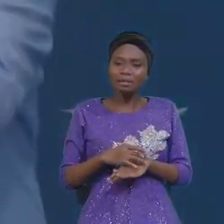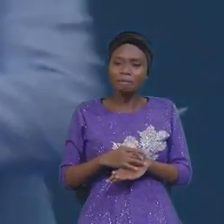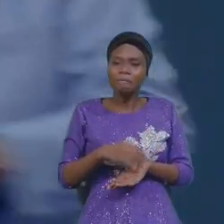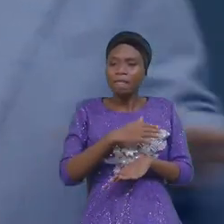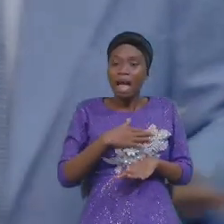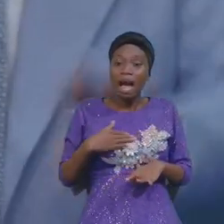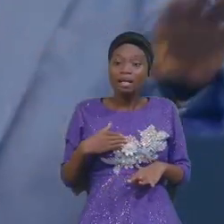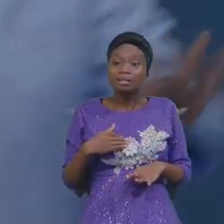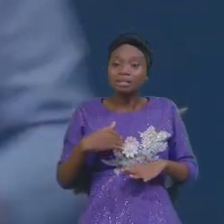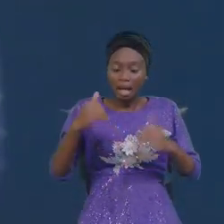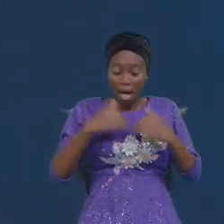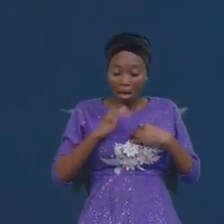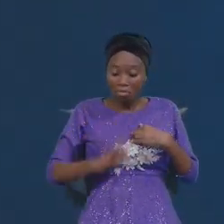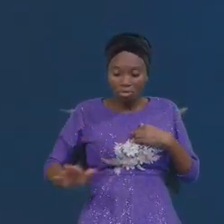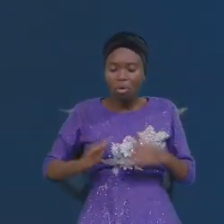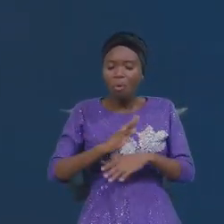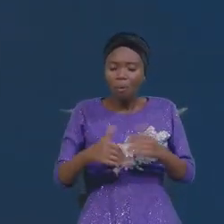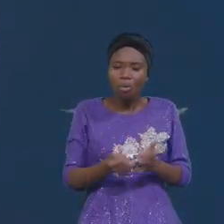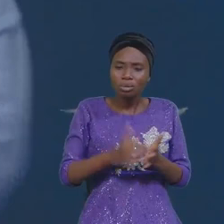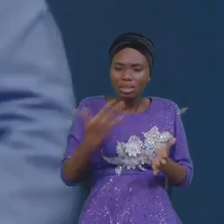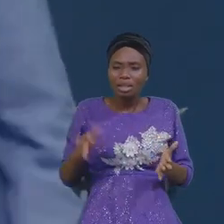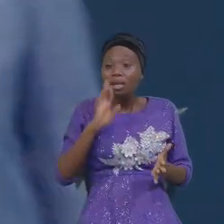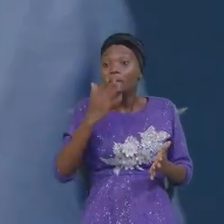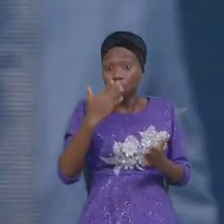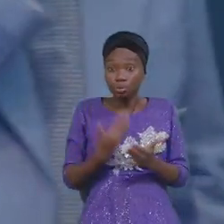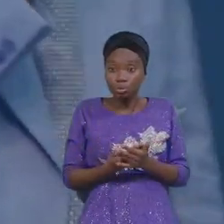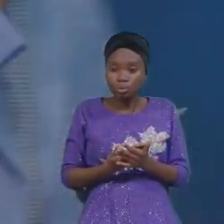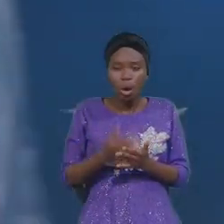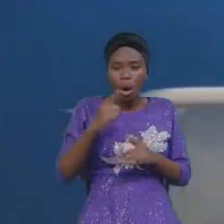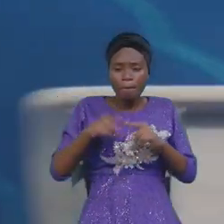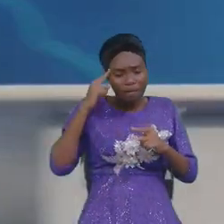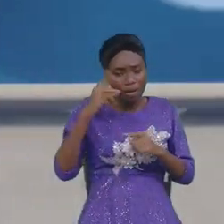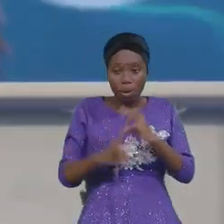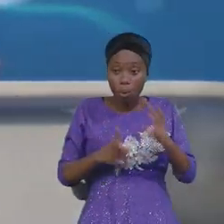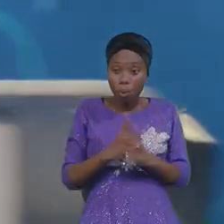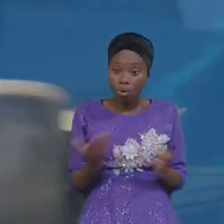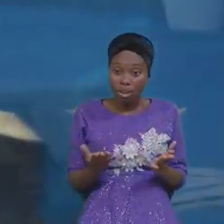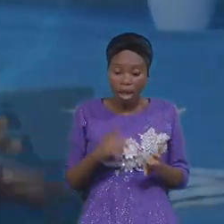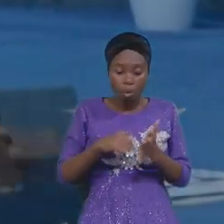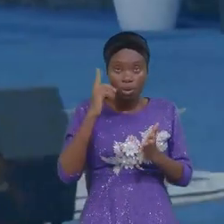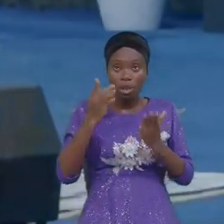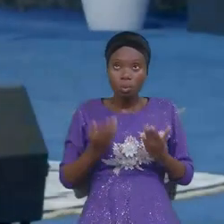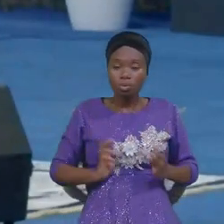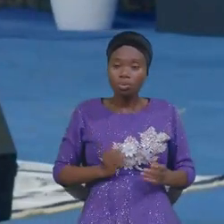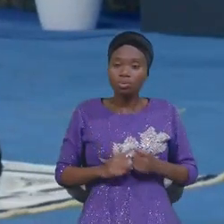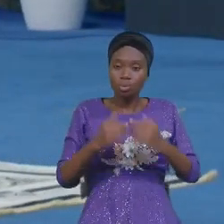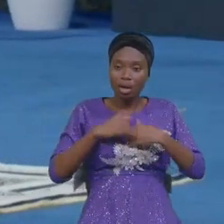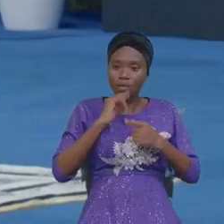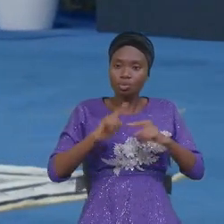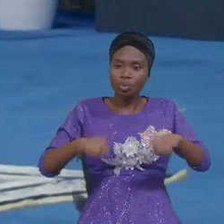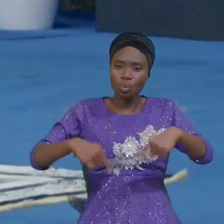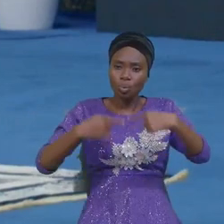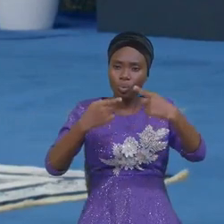have children, have the, all those things are good, therefore the world here. What he wants us to have is to go beyond